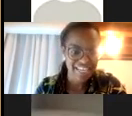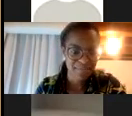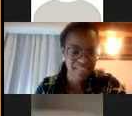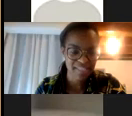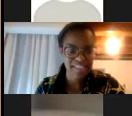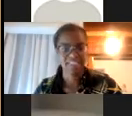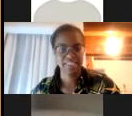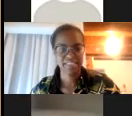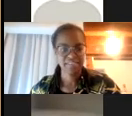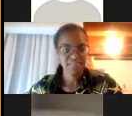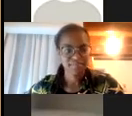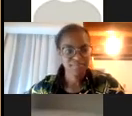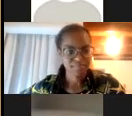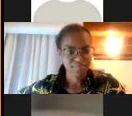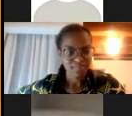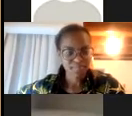Next slide, please.